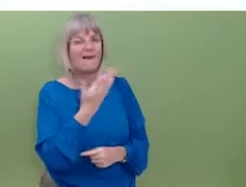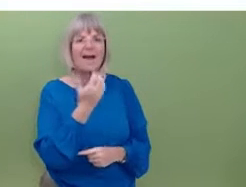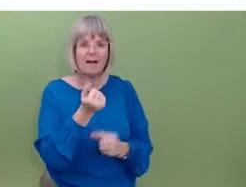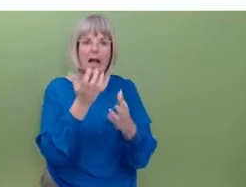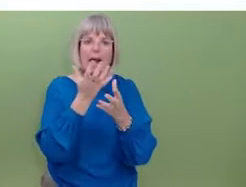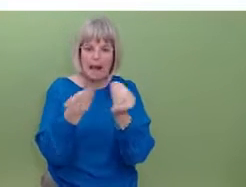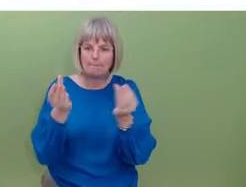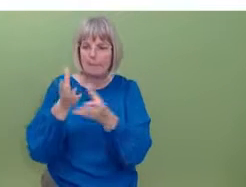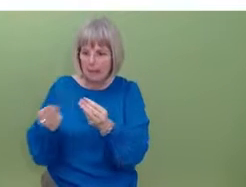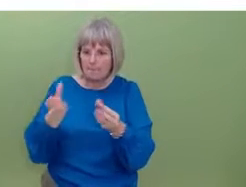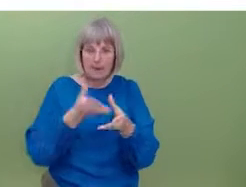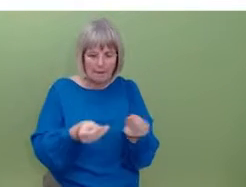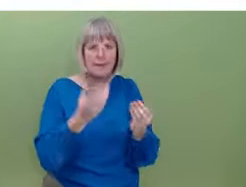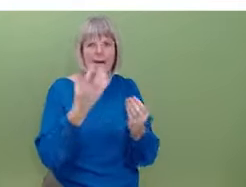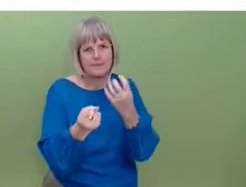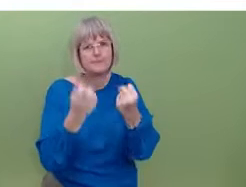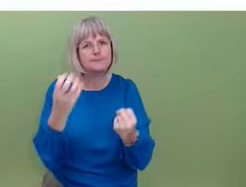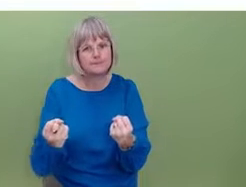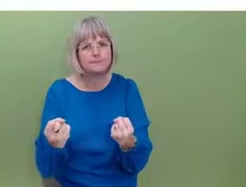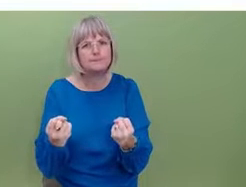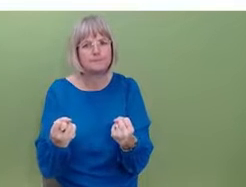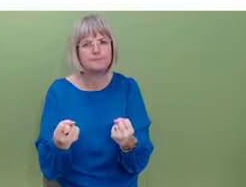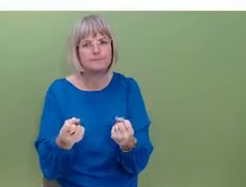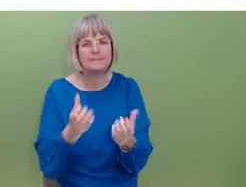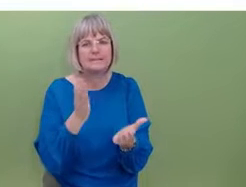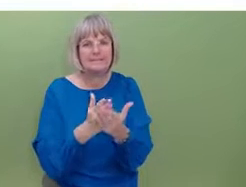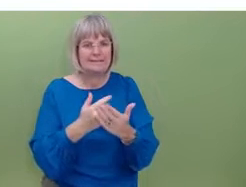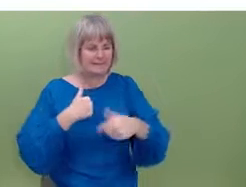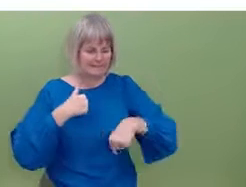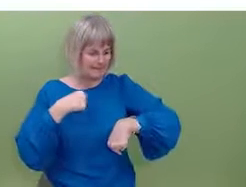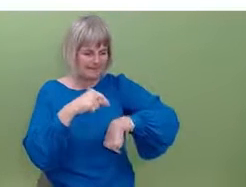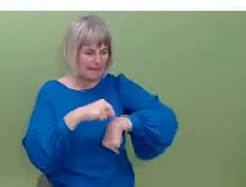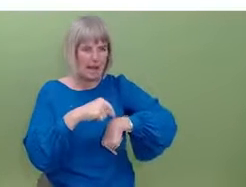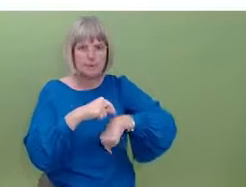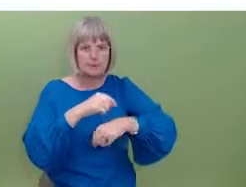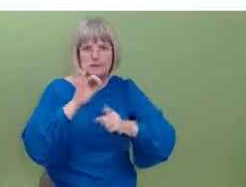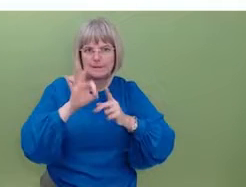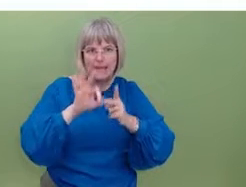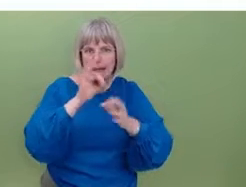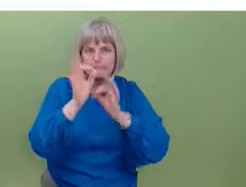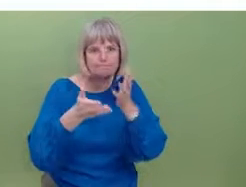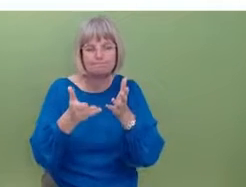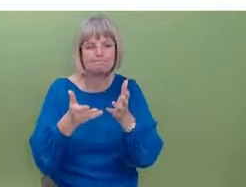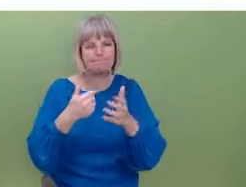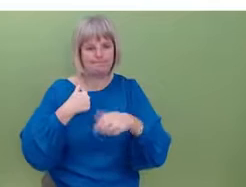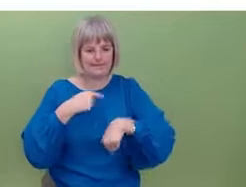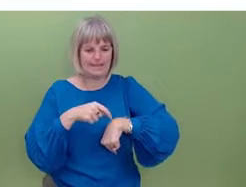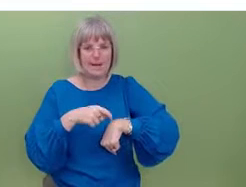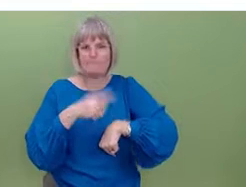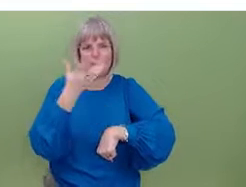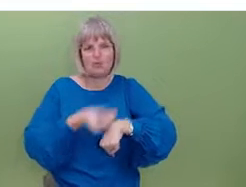There are gaps, and I don't really have time to go into it. I'm running out of time, but there are